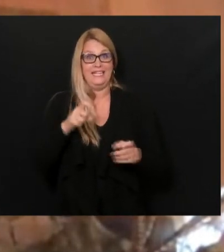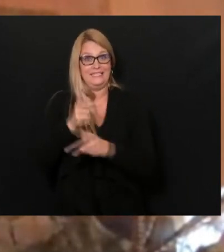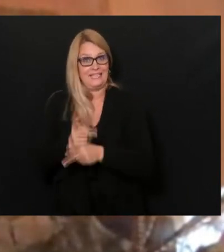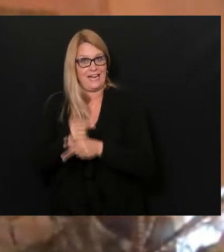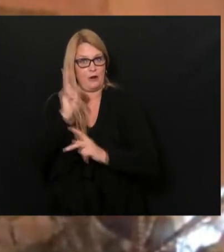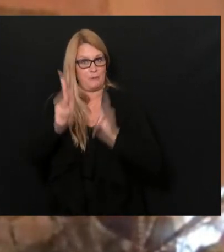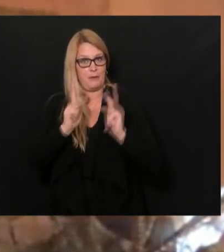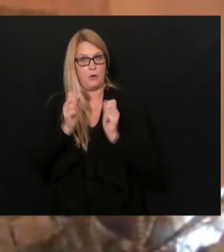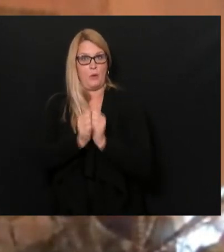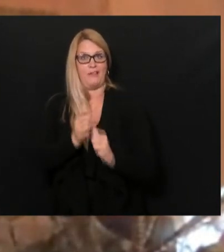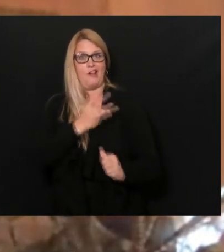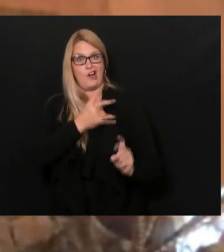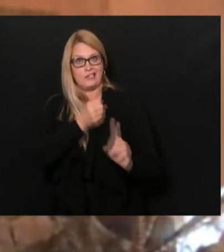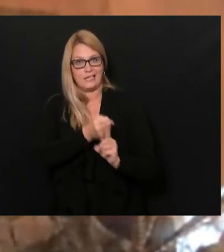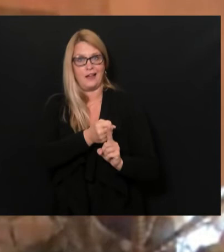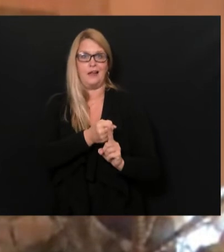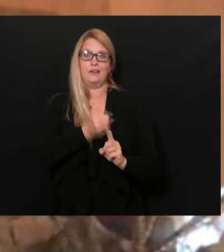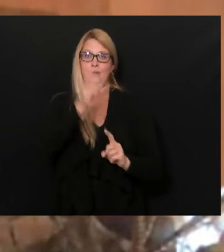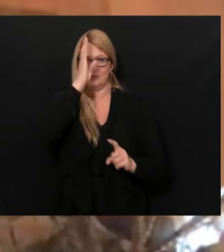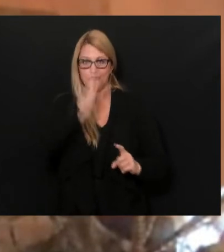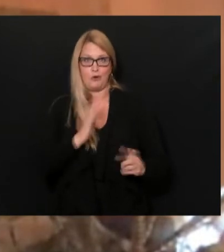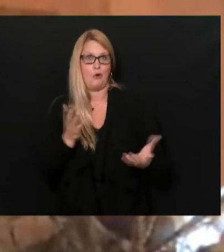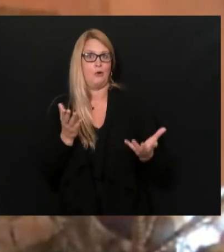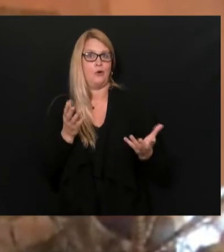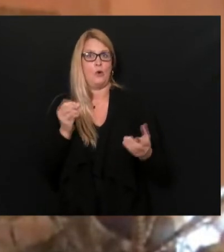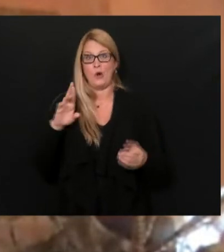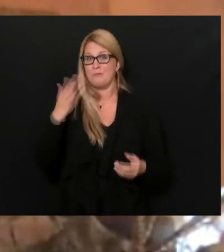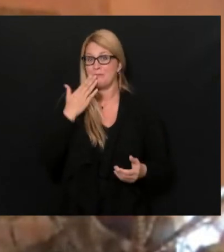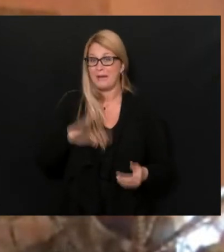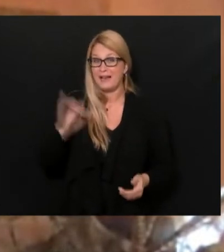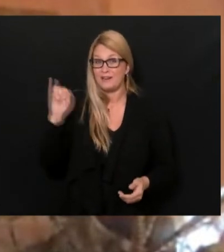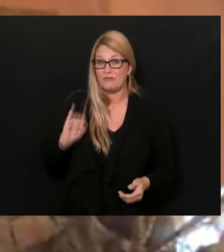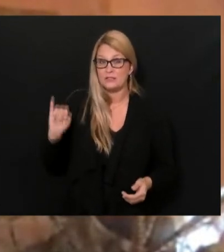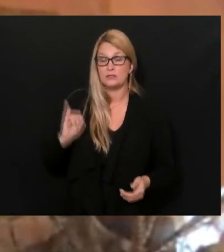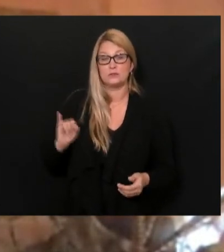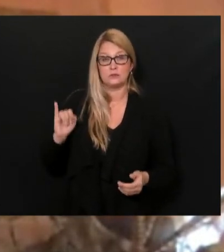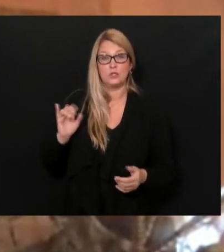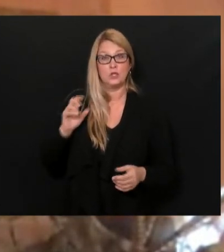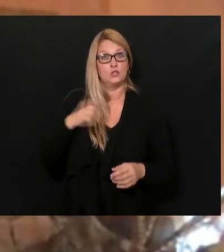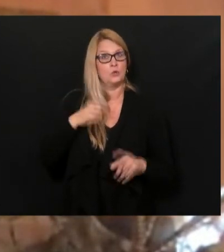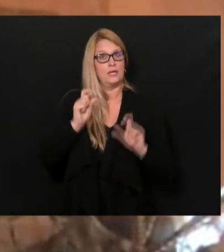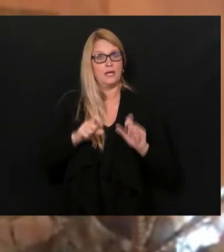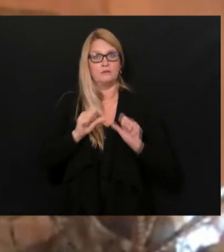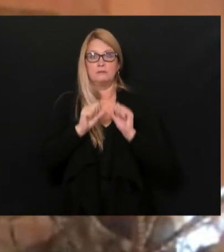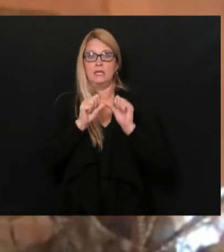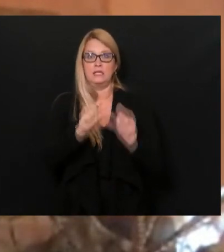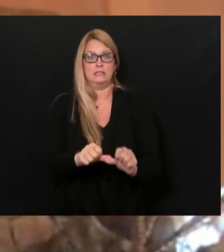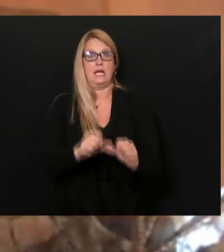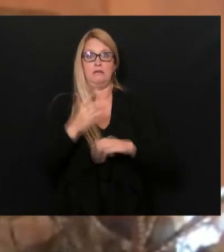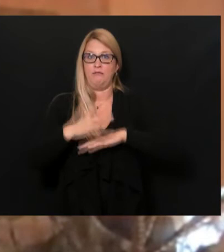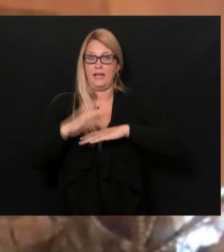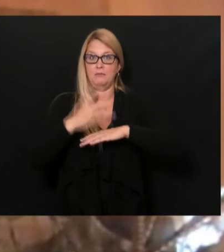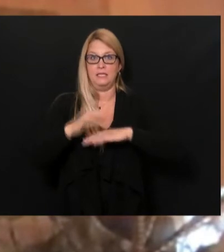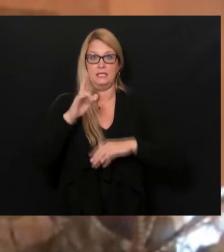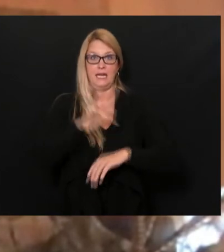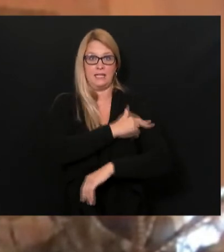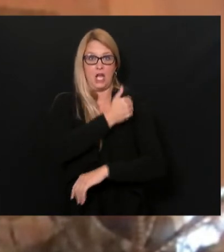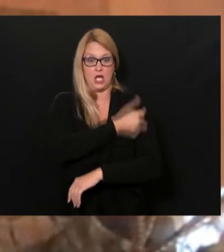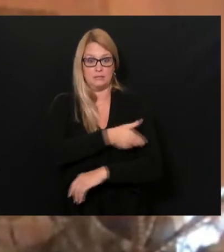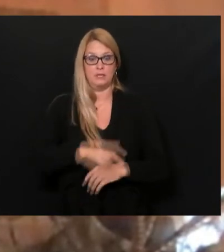or bad infections. So maintaining that capacity is really critical. And at the same time,